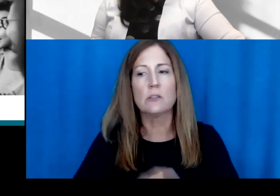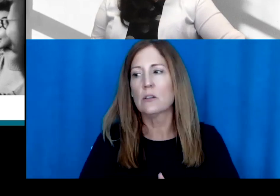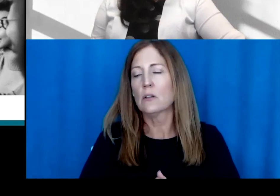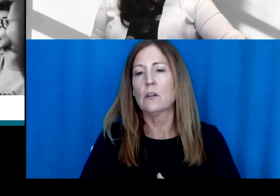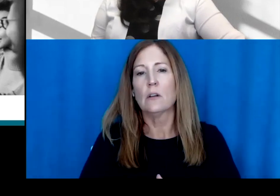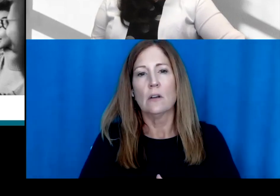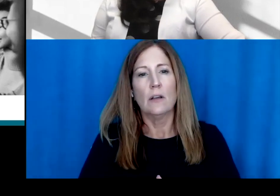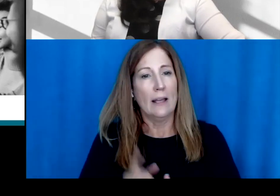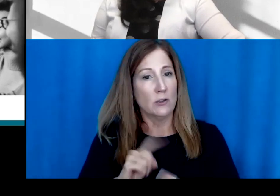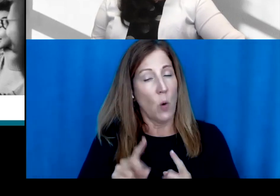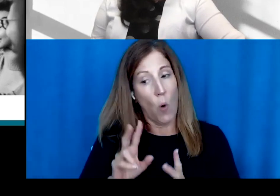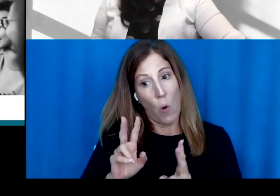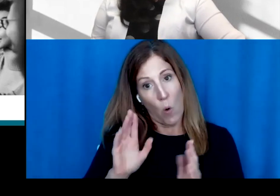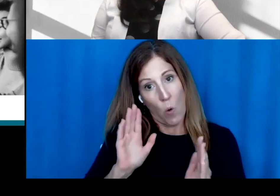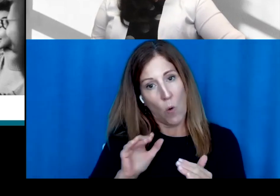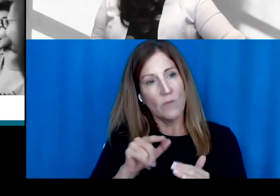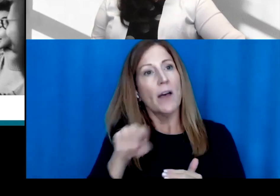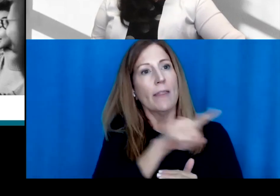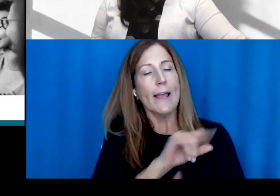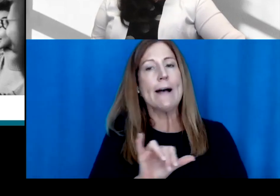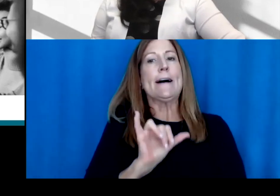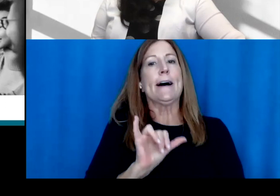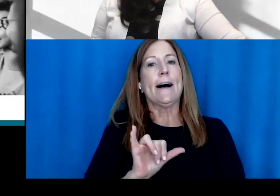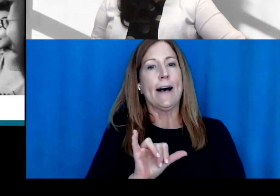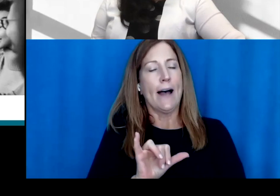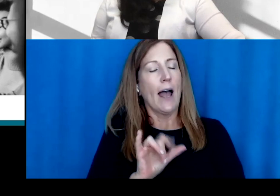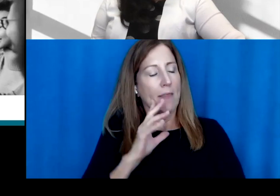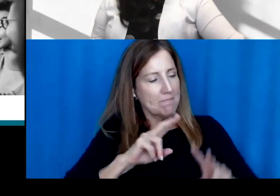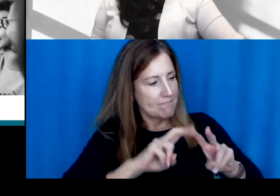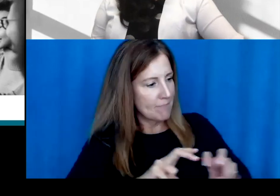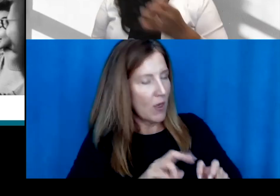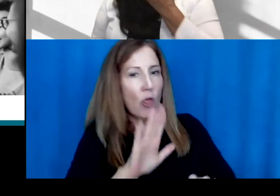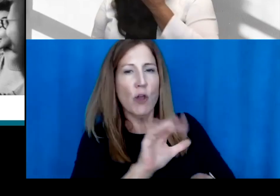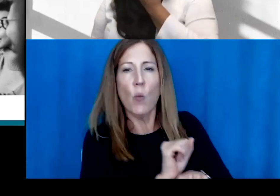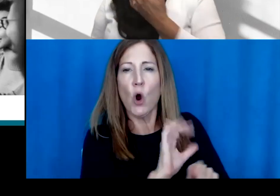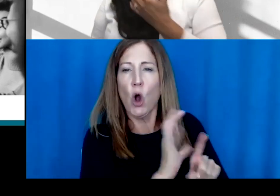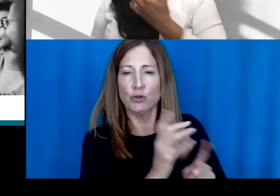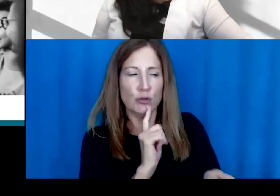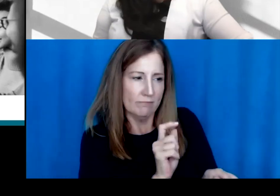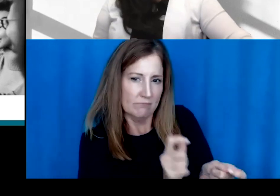hopefully transform their work cultures. We also offer tools and support.